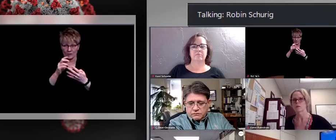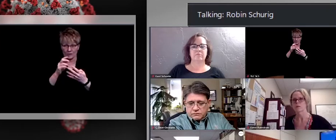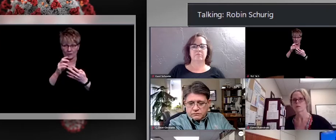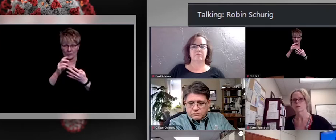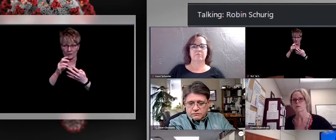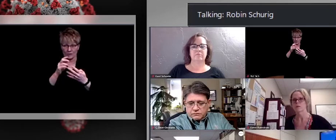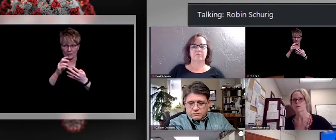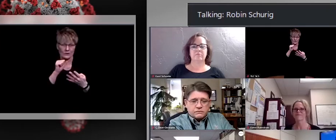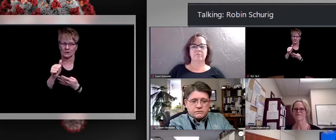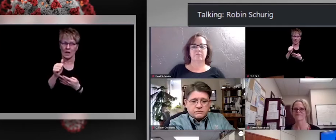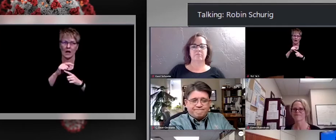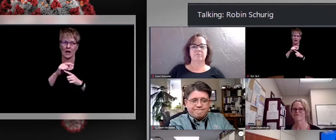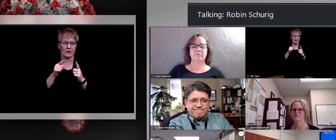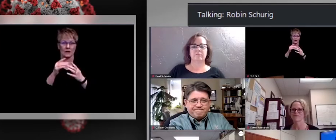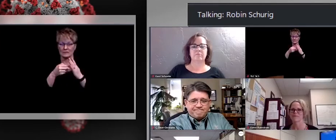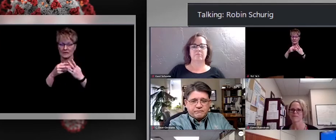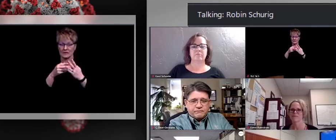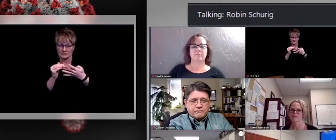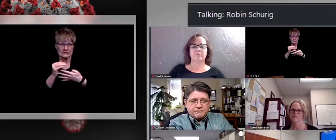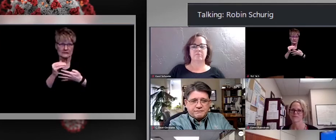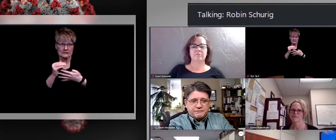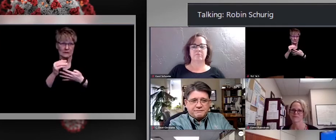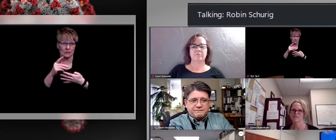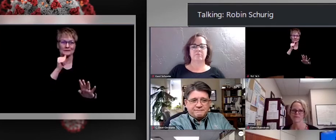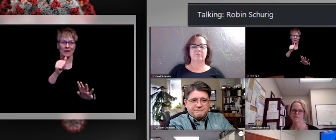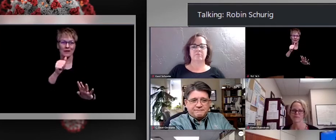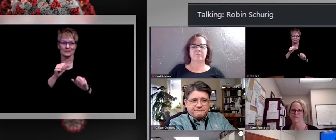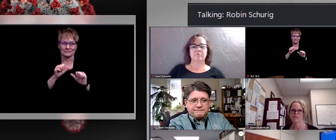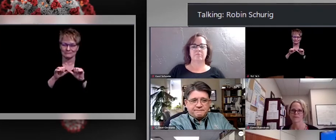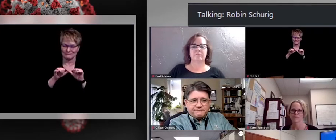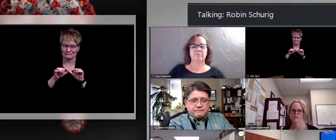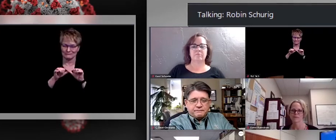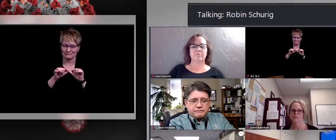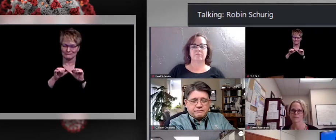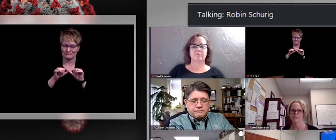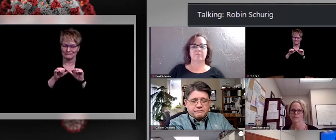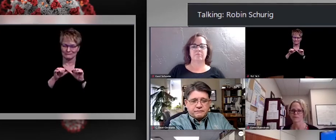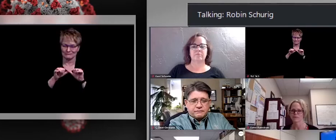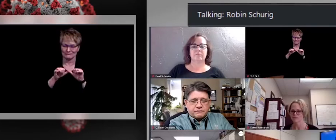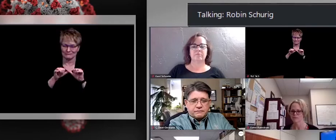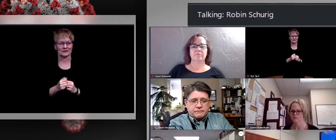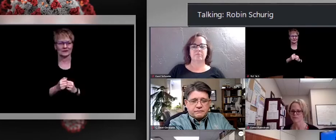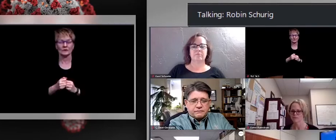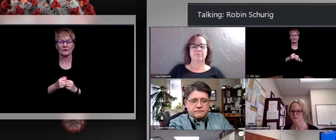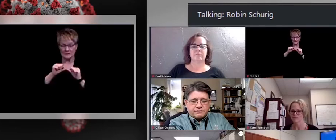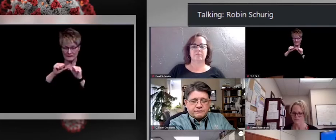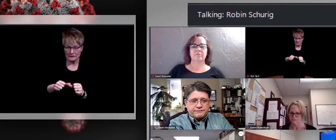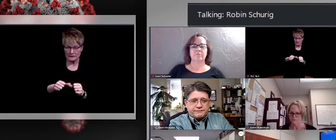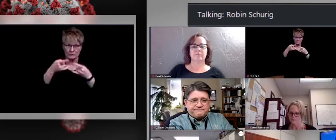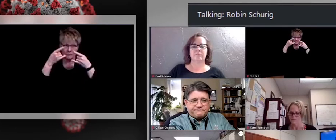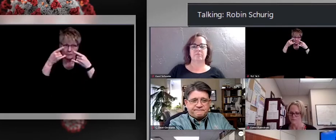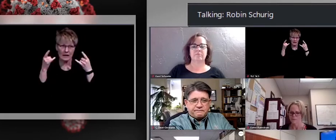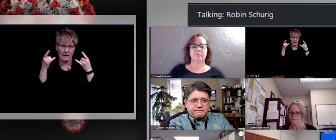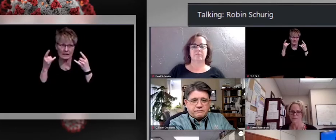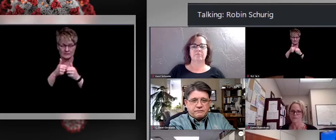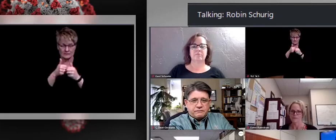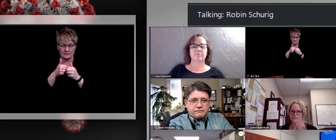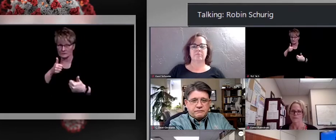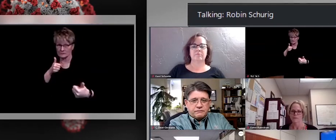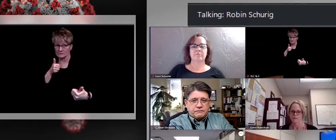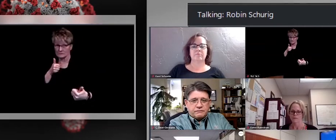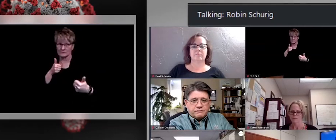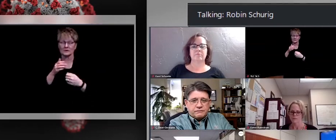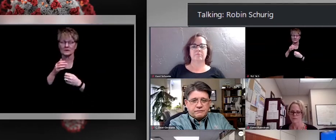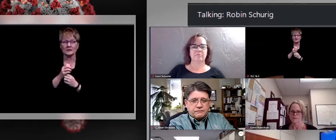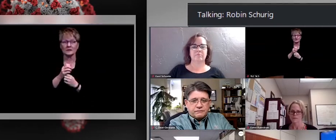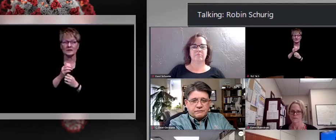right direction, and let's help it stay that way by continuing to mask and distance, get tested, and get vaccinated when it's your turn. That's all I have this